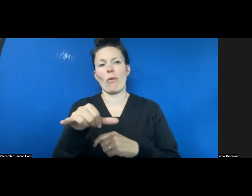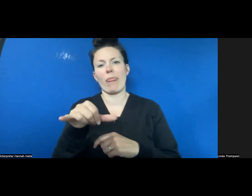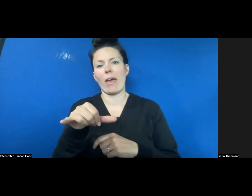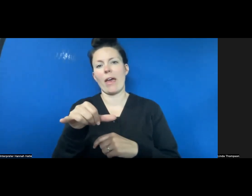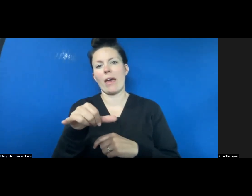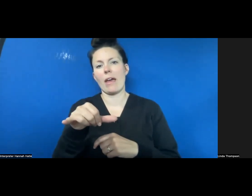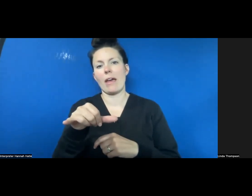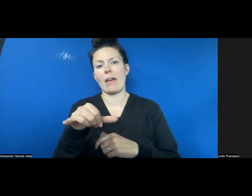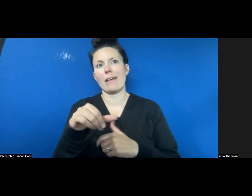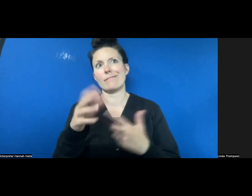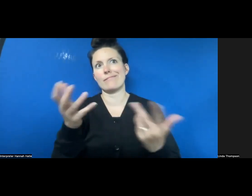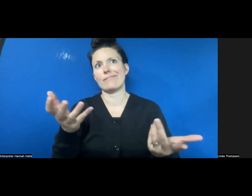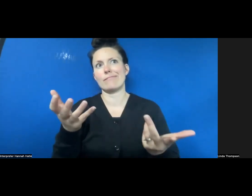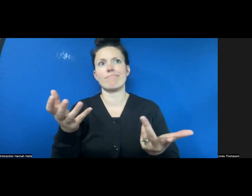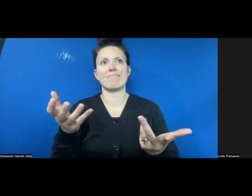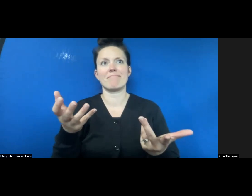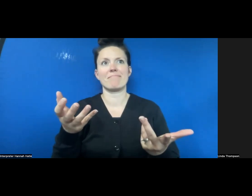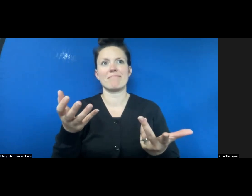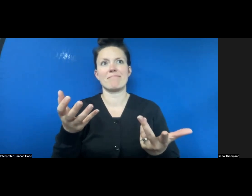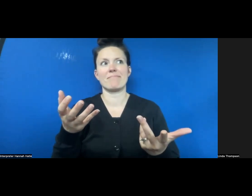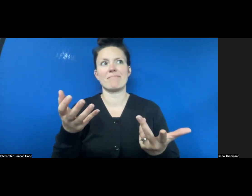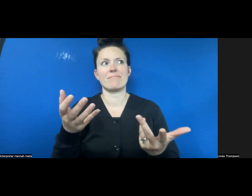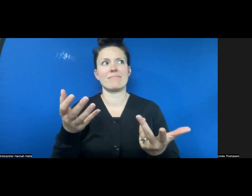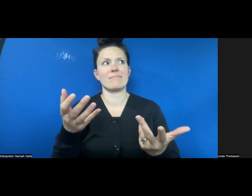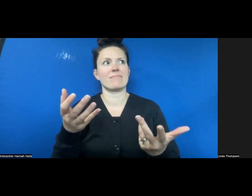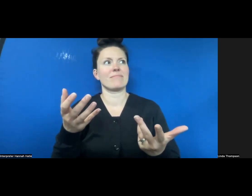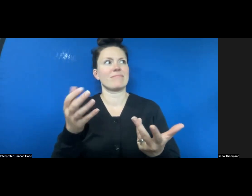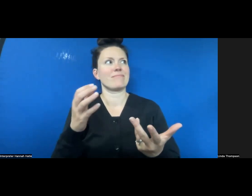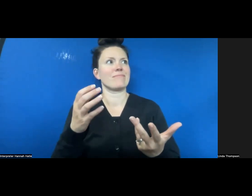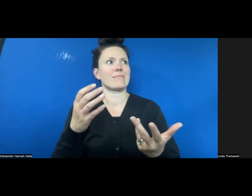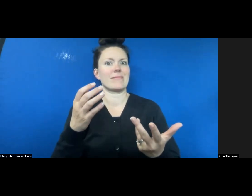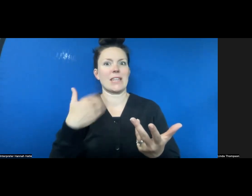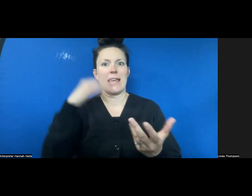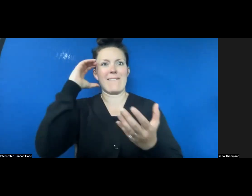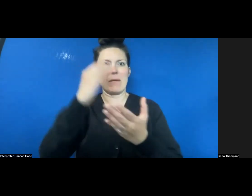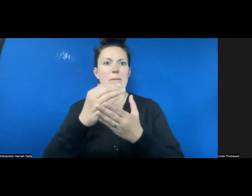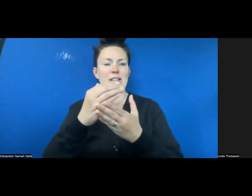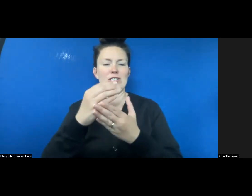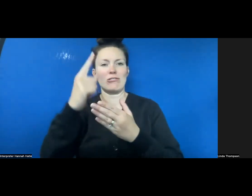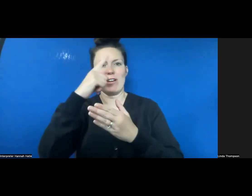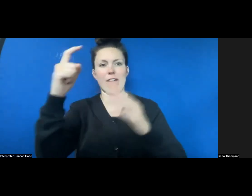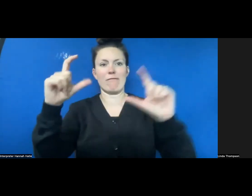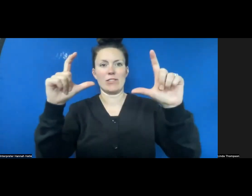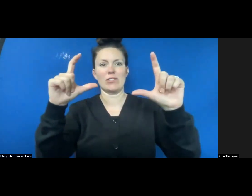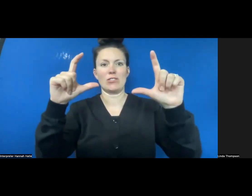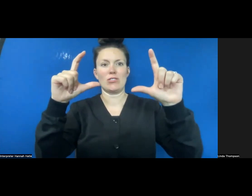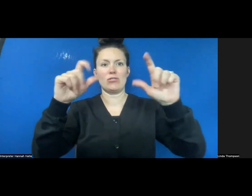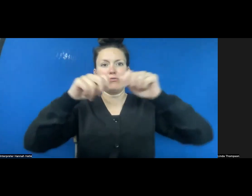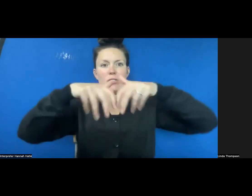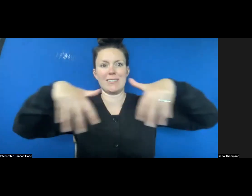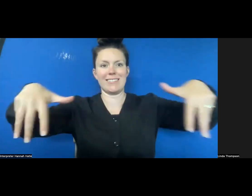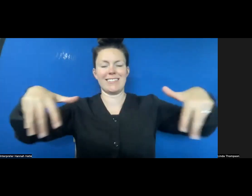like you can't just hang up a picture of a feather or a dream catcher and call it Native,